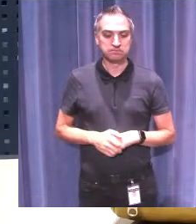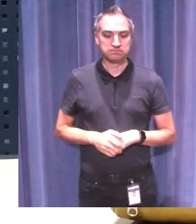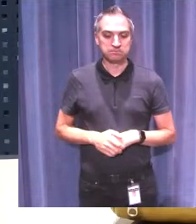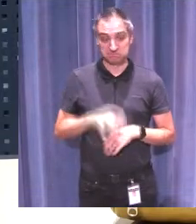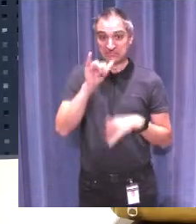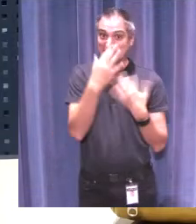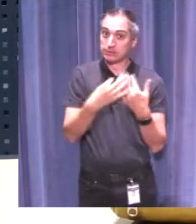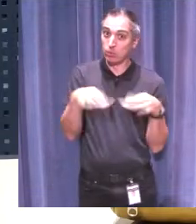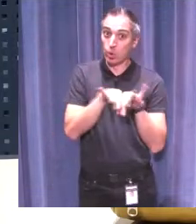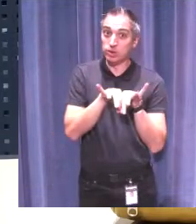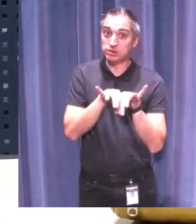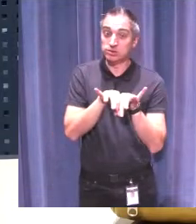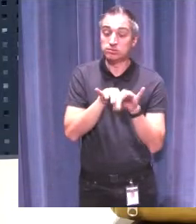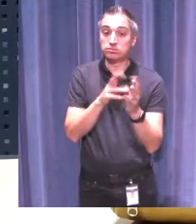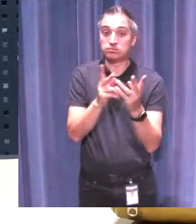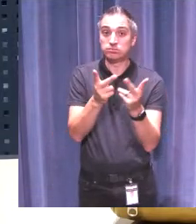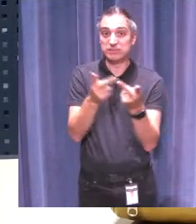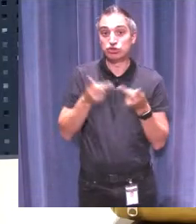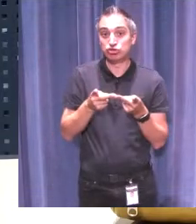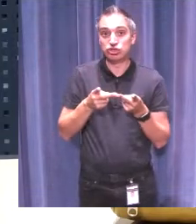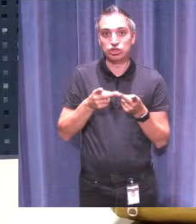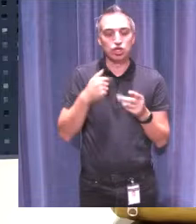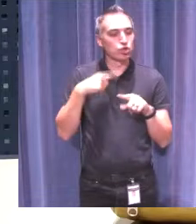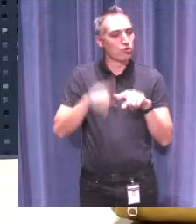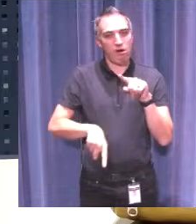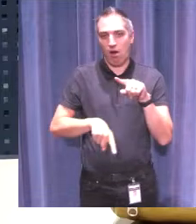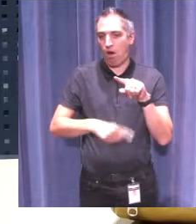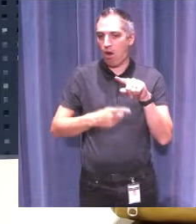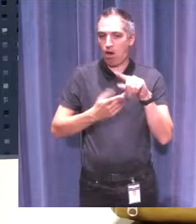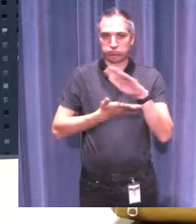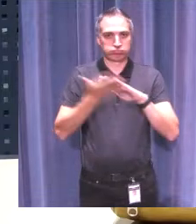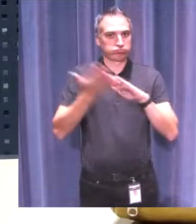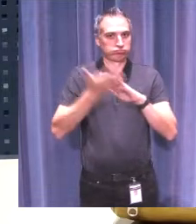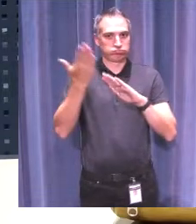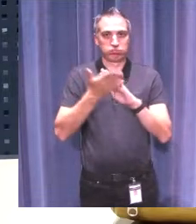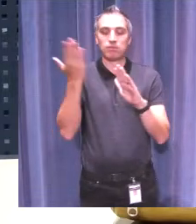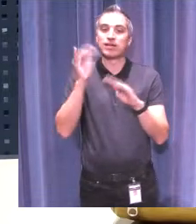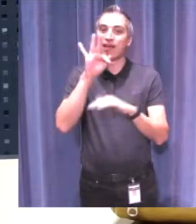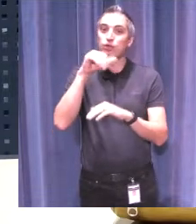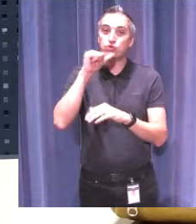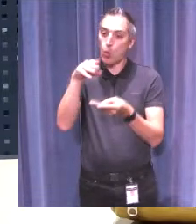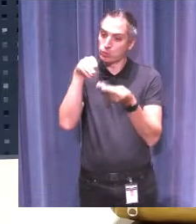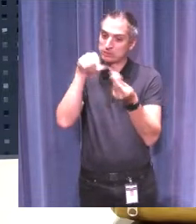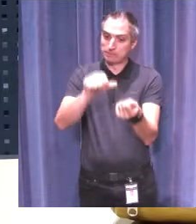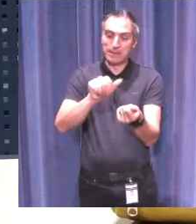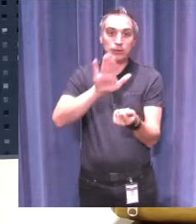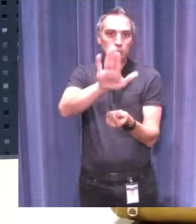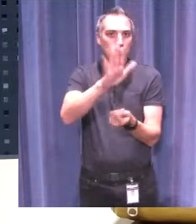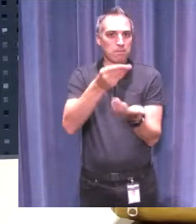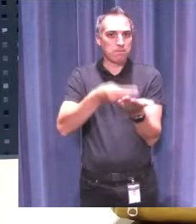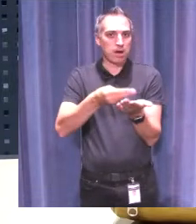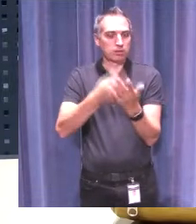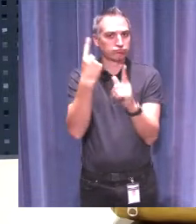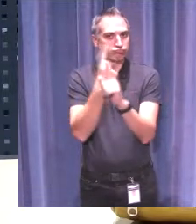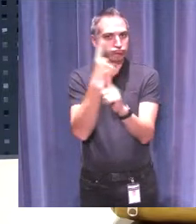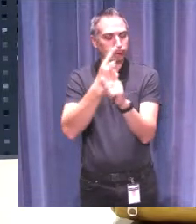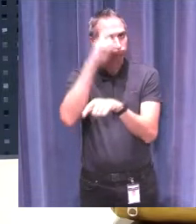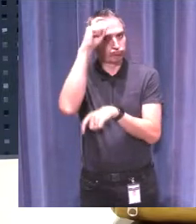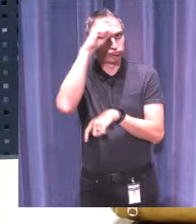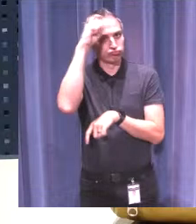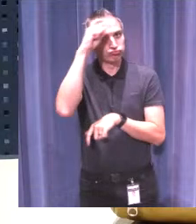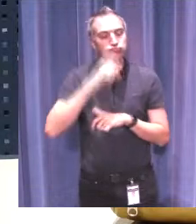an important position, because you can't function if you're not spending your money wisely,